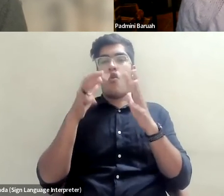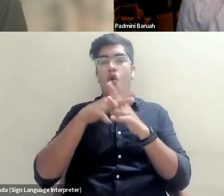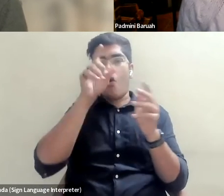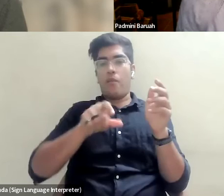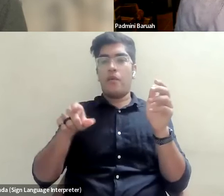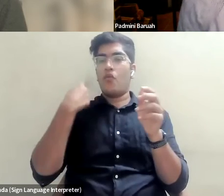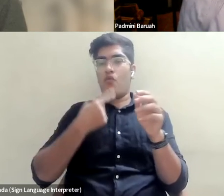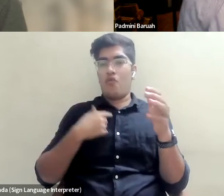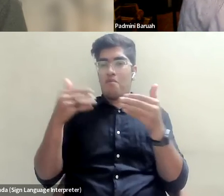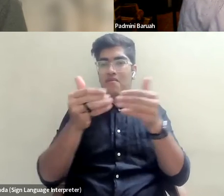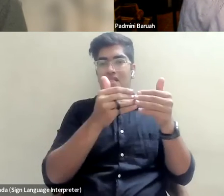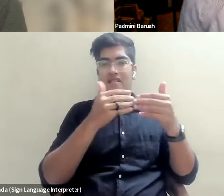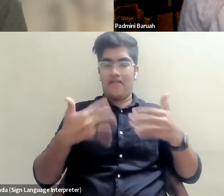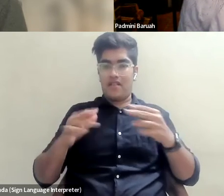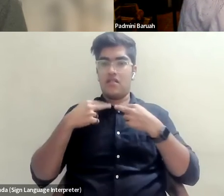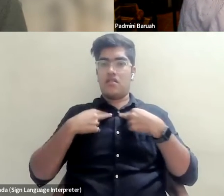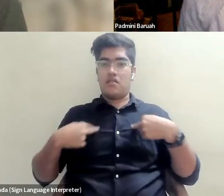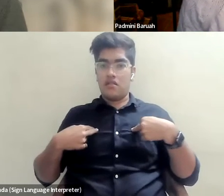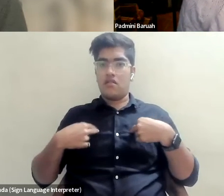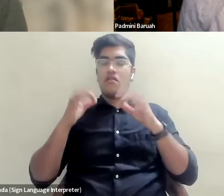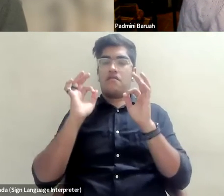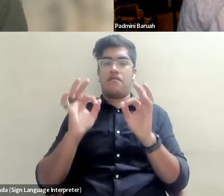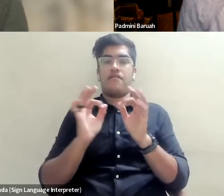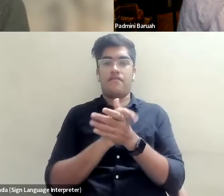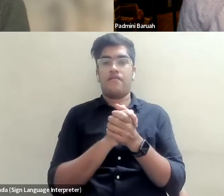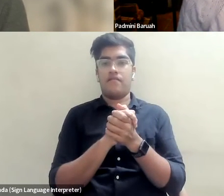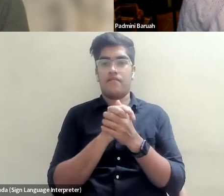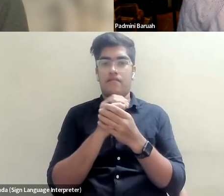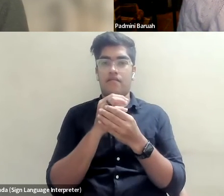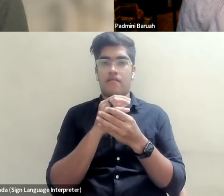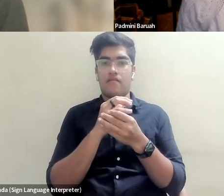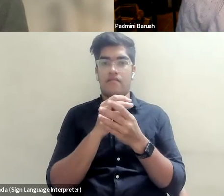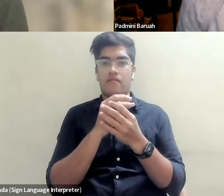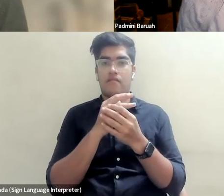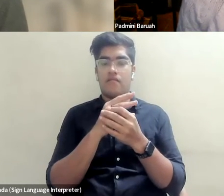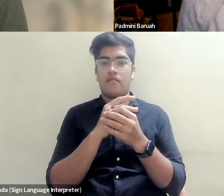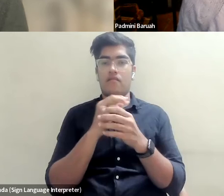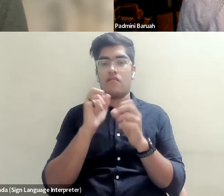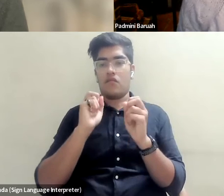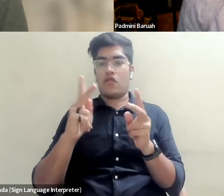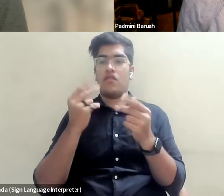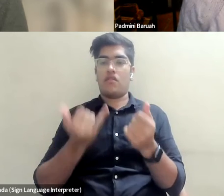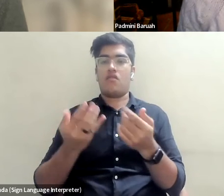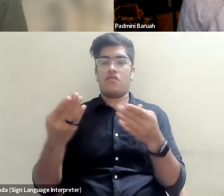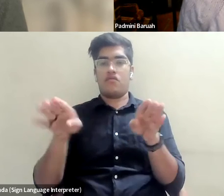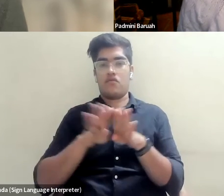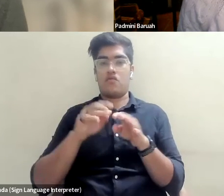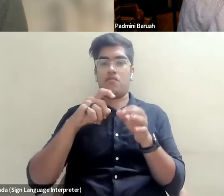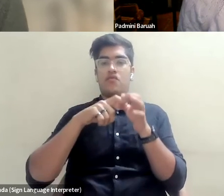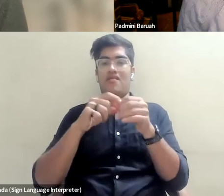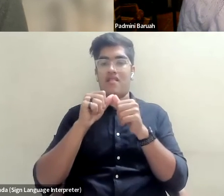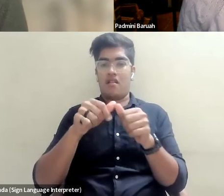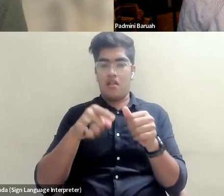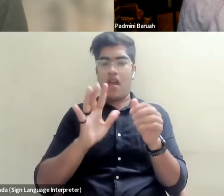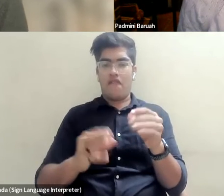ground, and I'm certainly not saying that everyone is terrible. Okay, so I'm going to have to stop the Q&A there. There are some